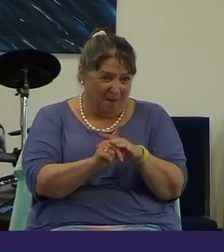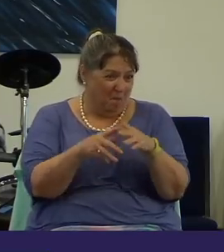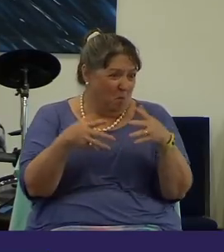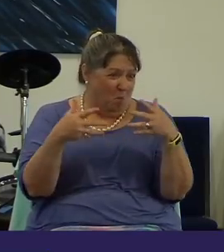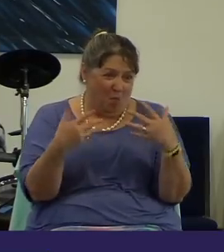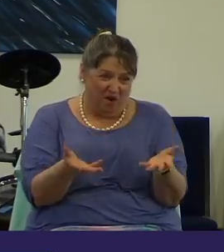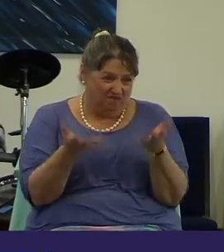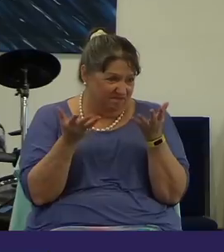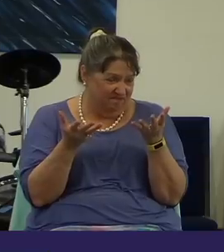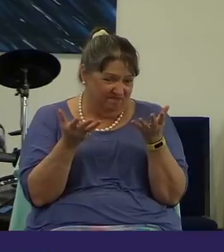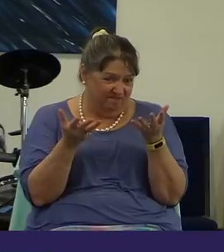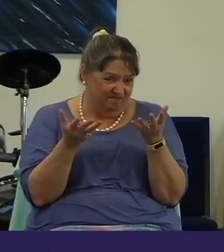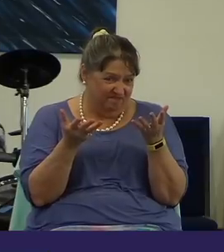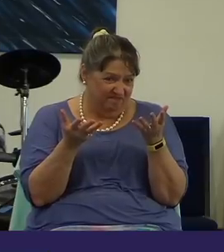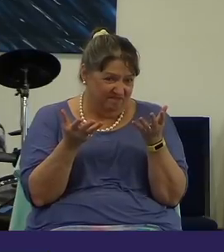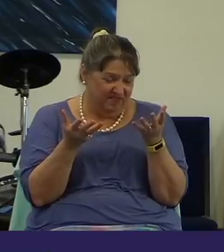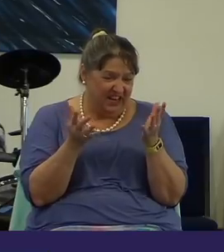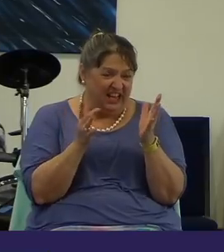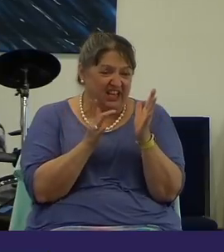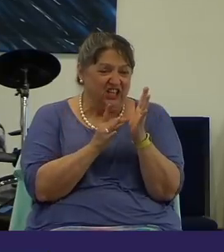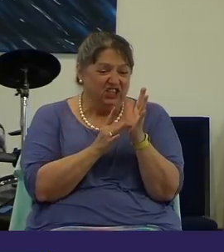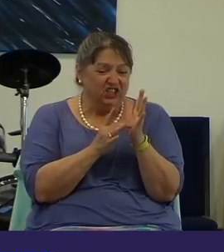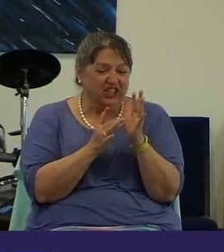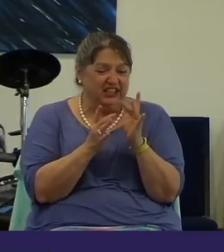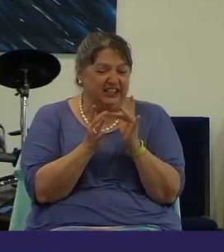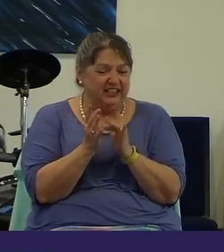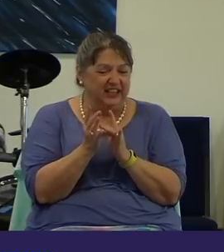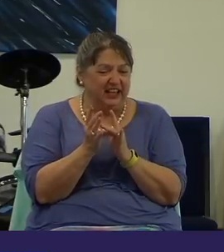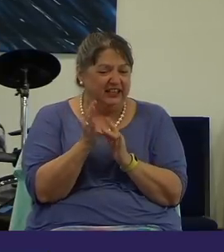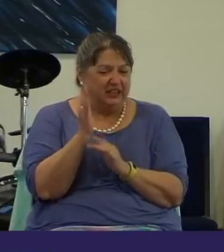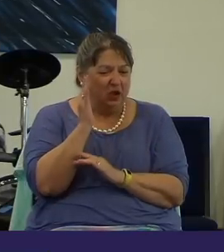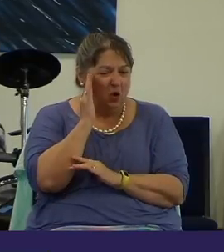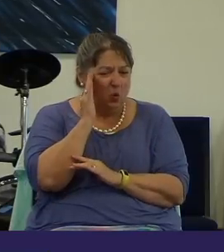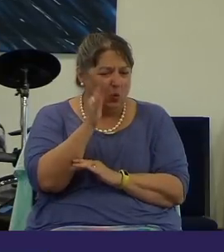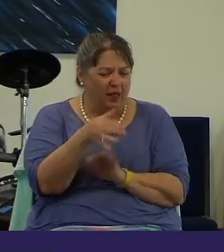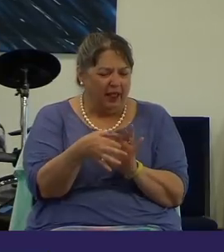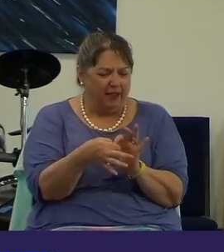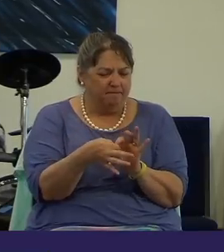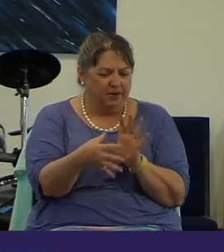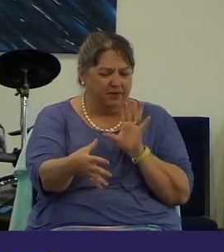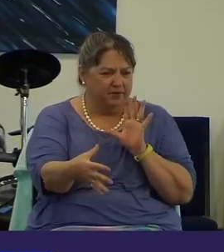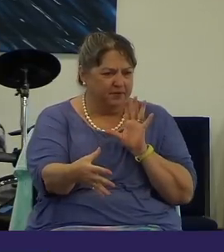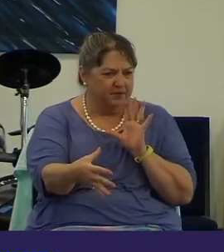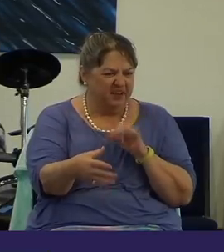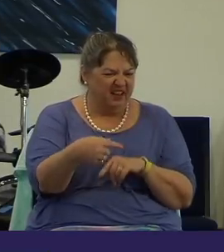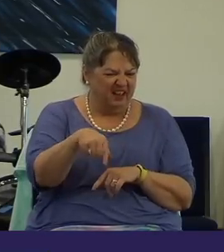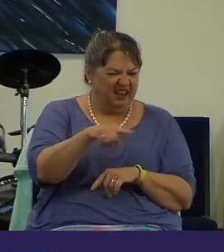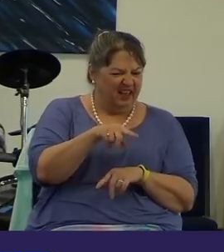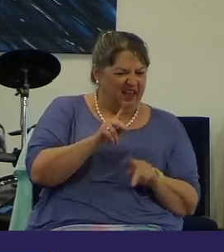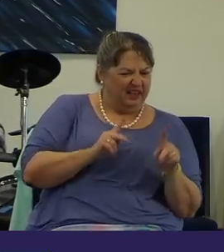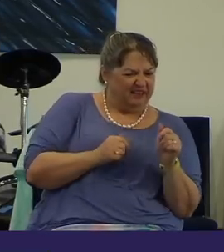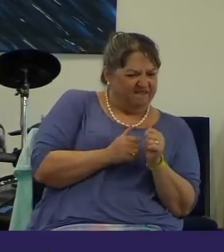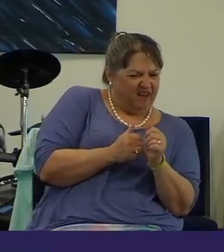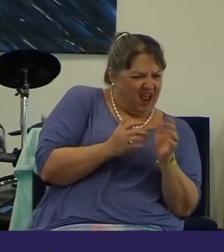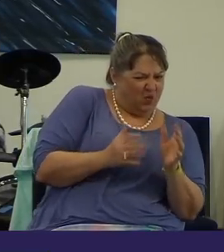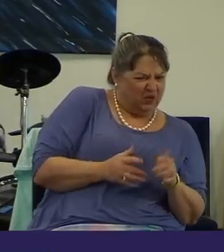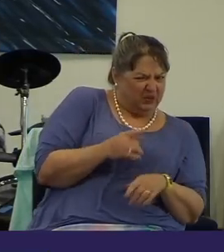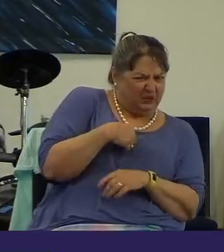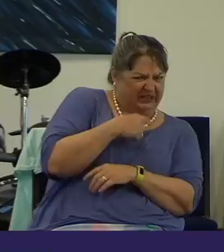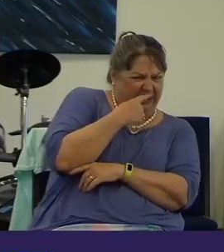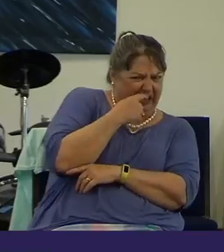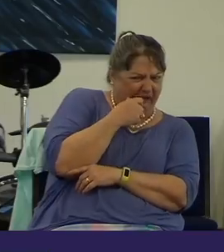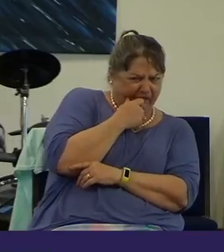where he would lose the connection. It would be a garden where his people, his followers would disown him. It would be the garden where